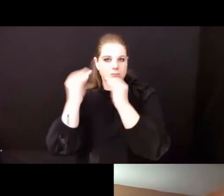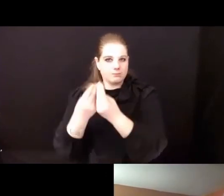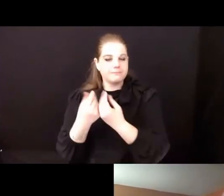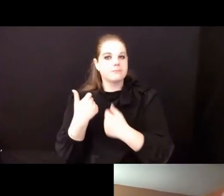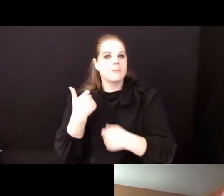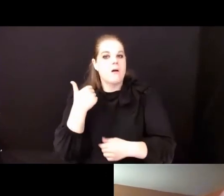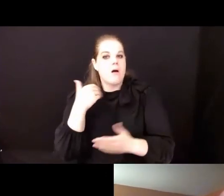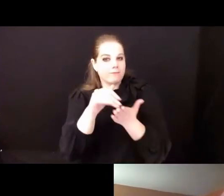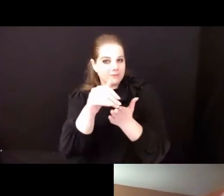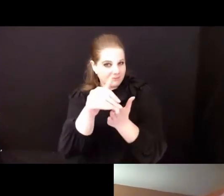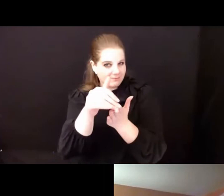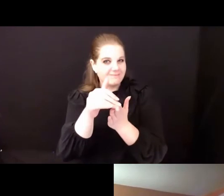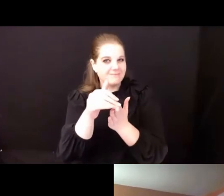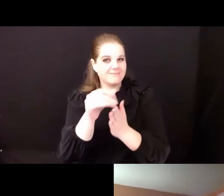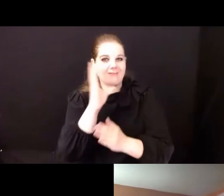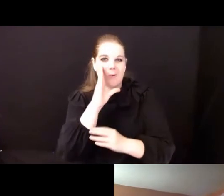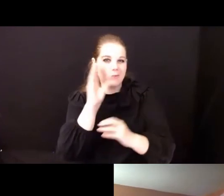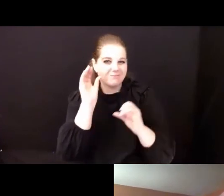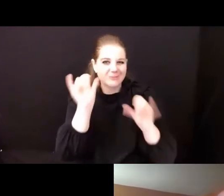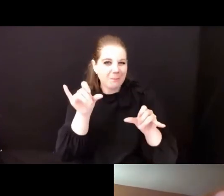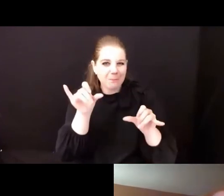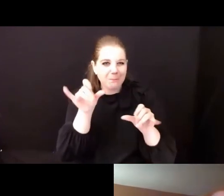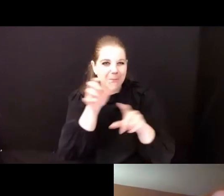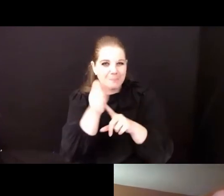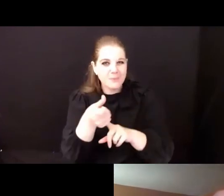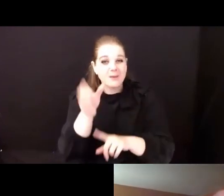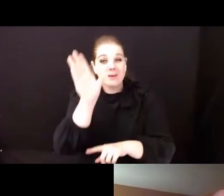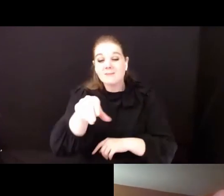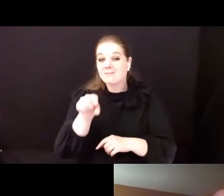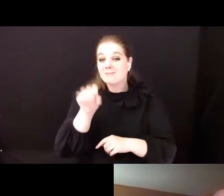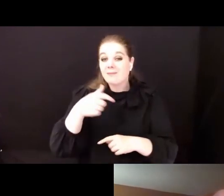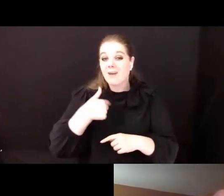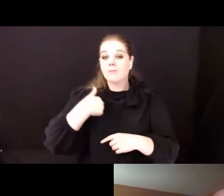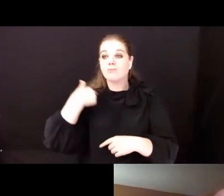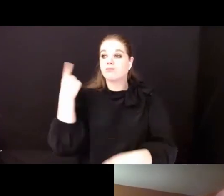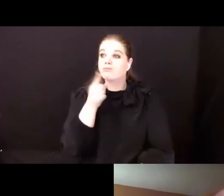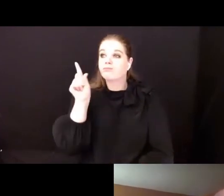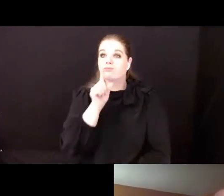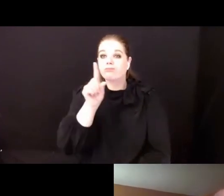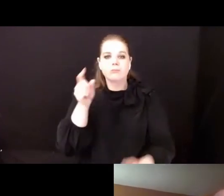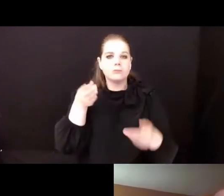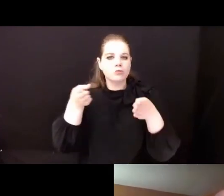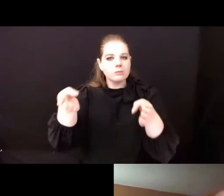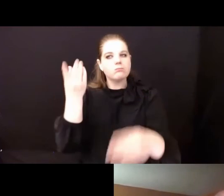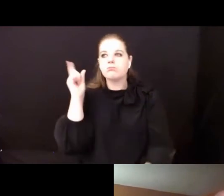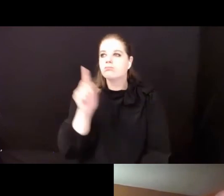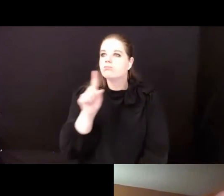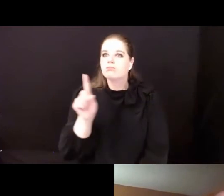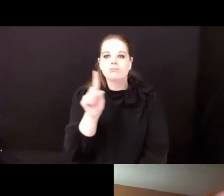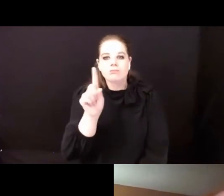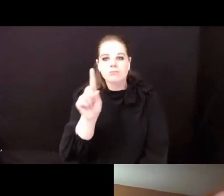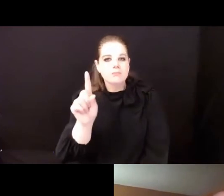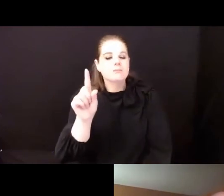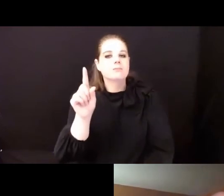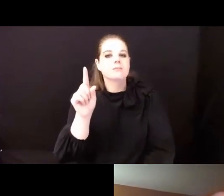that same scenario. I'll say, if I'm walking down the street and an